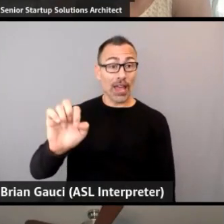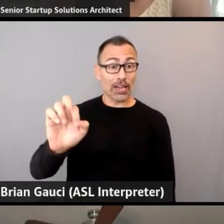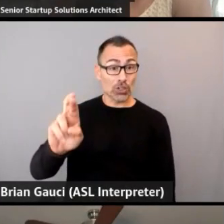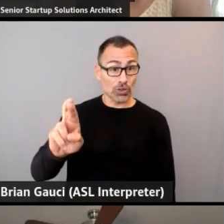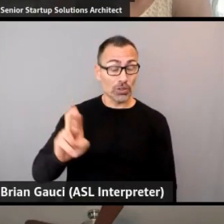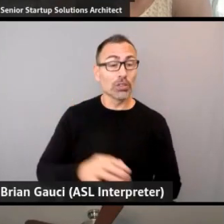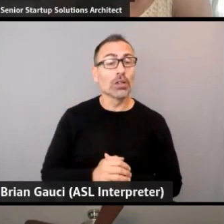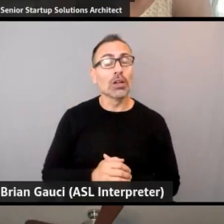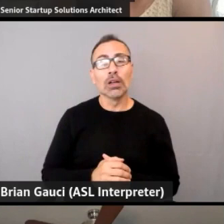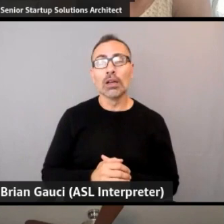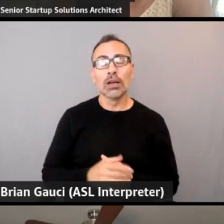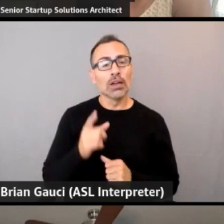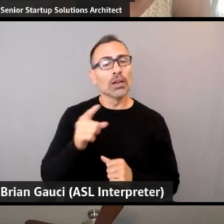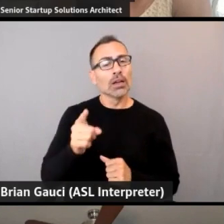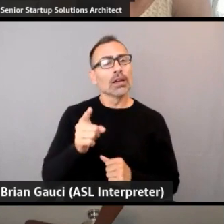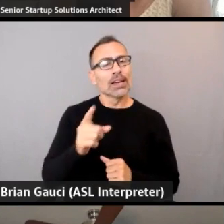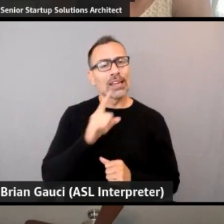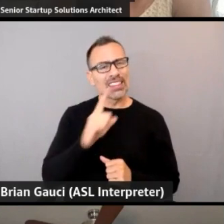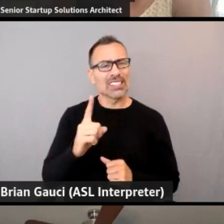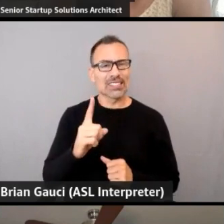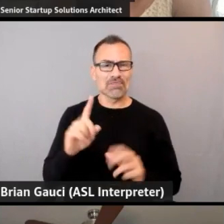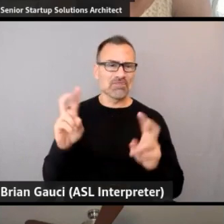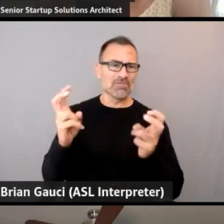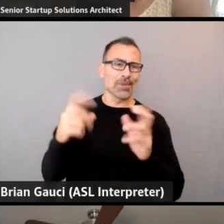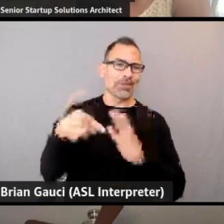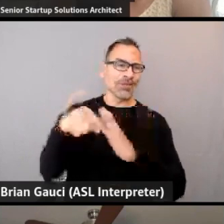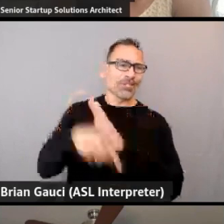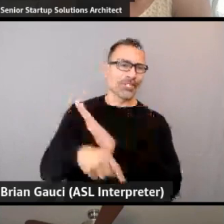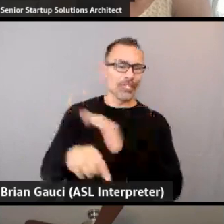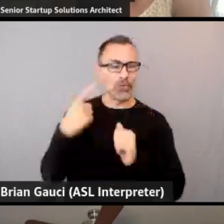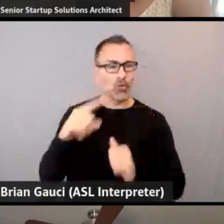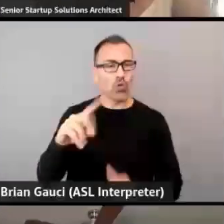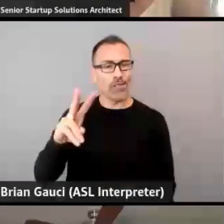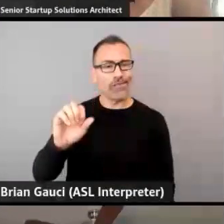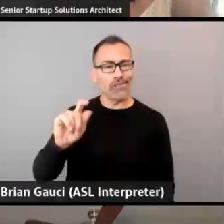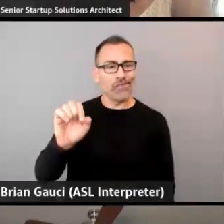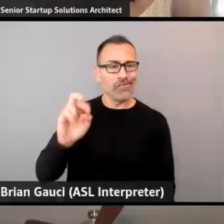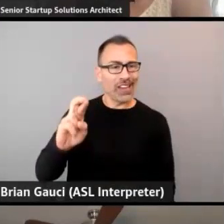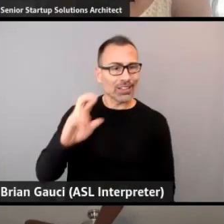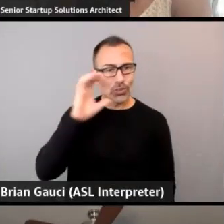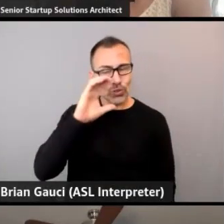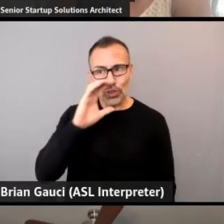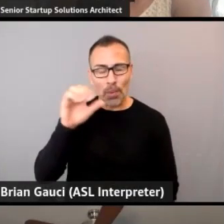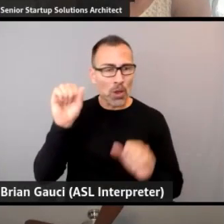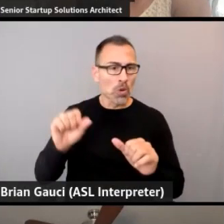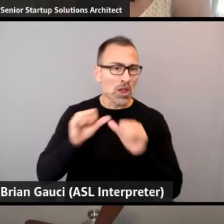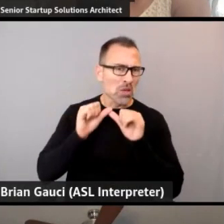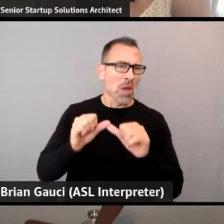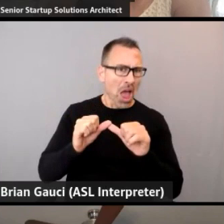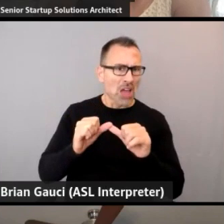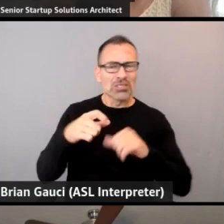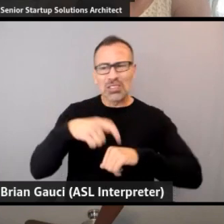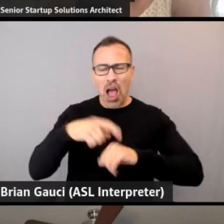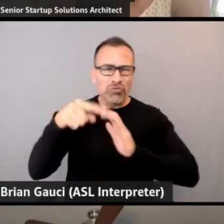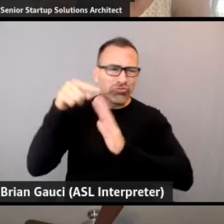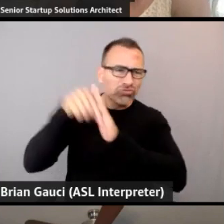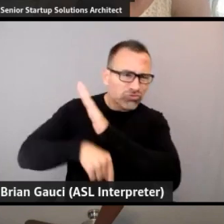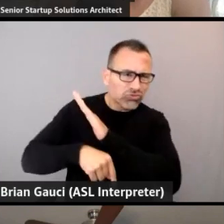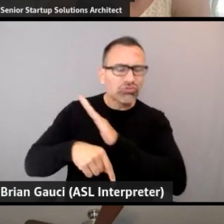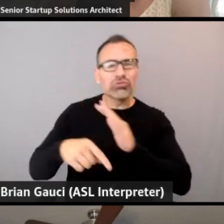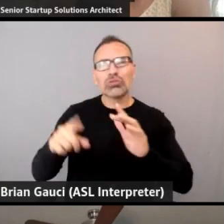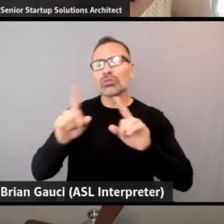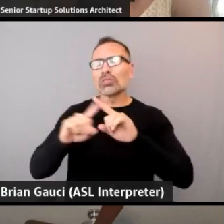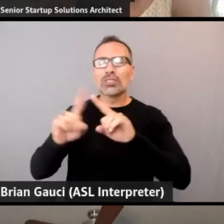there's all sorts of, this is a very deep topic in terms of vector search. We probably could spend another 30 minutes discussing all the nuances and future